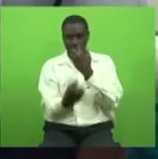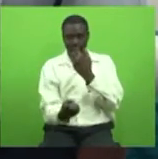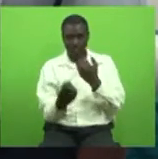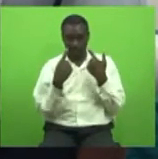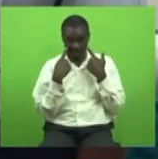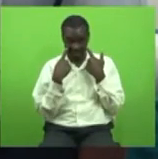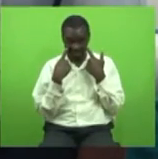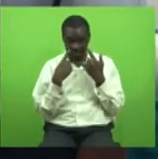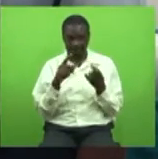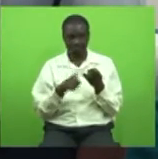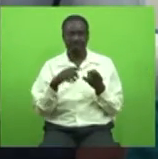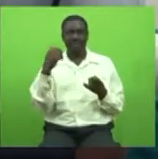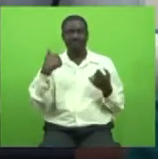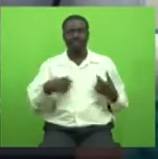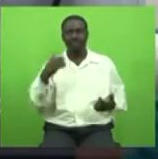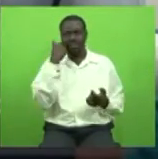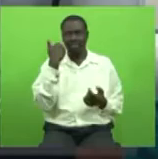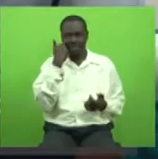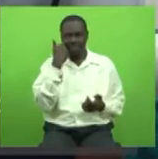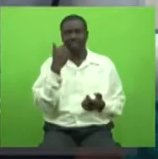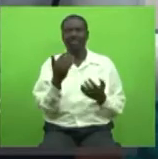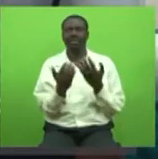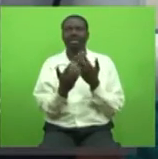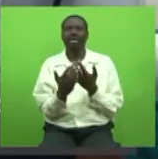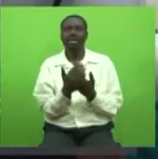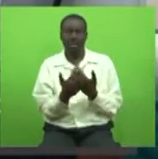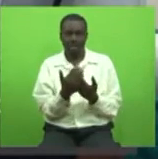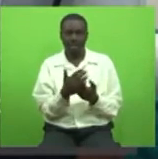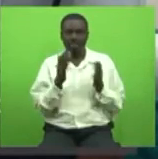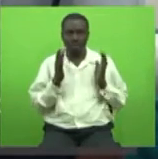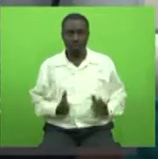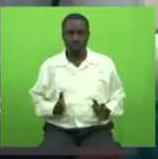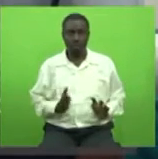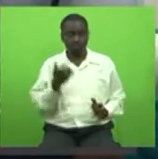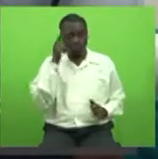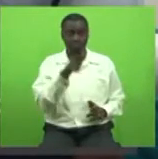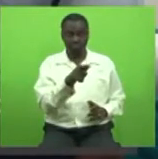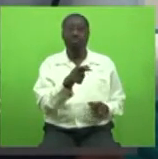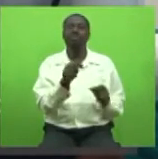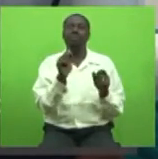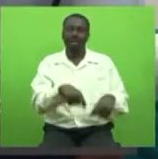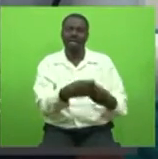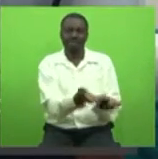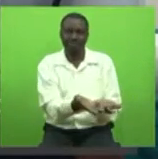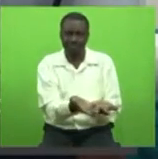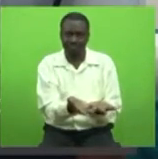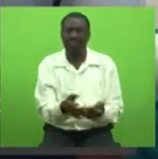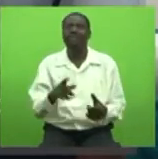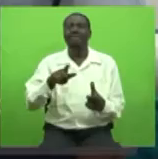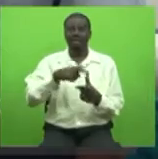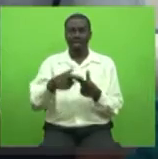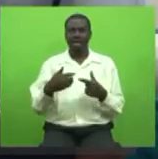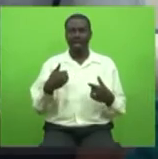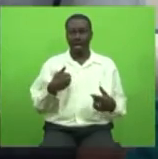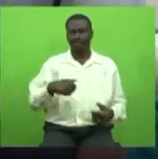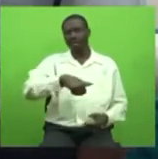of the patient. Tuko na copy ingine ambayo inaenda kwa polisi. Alafu tunaachwa na